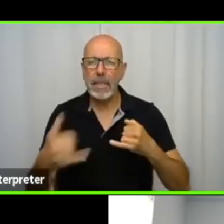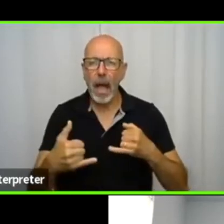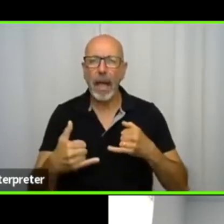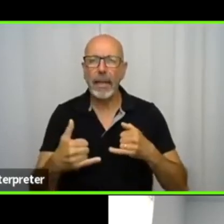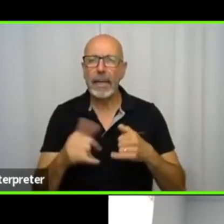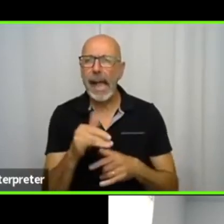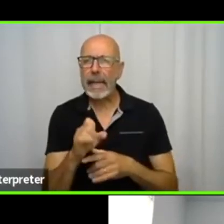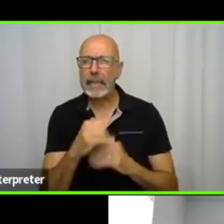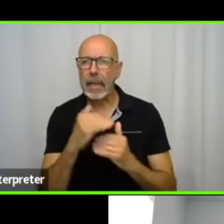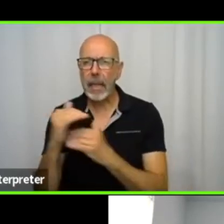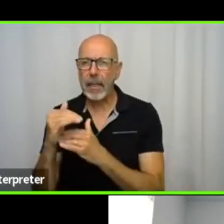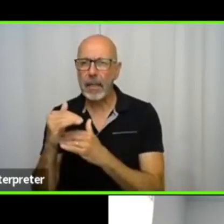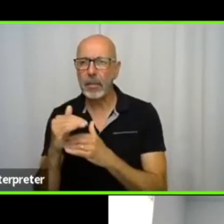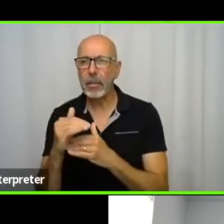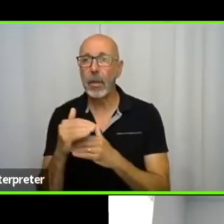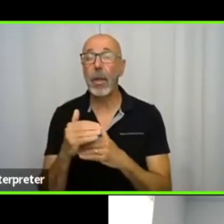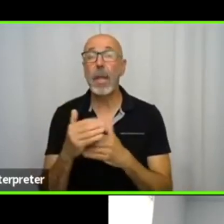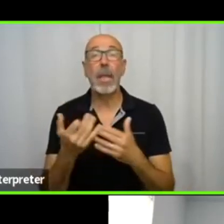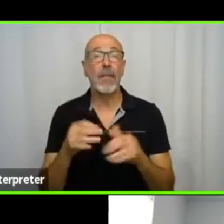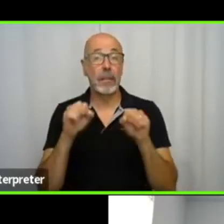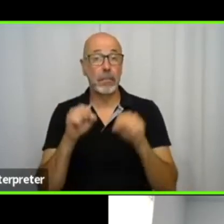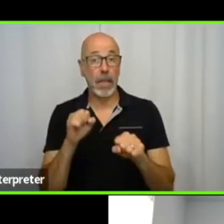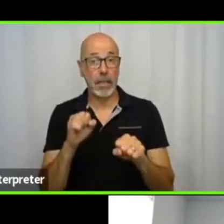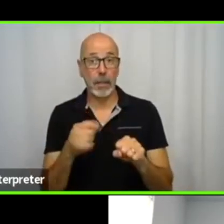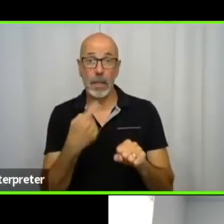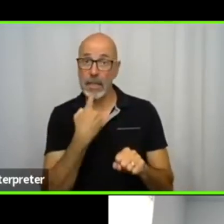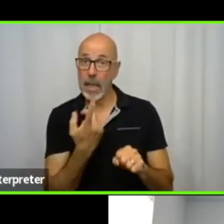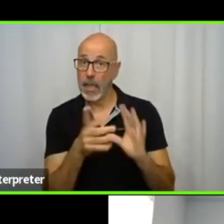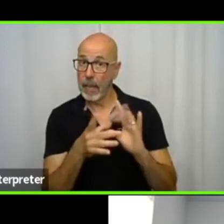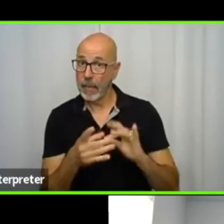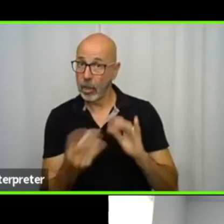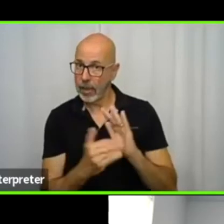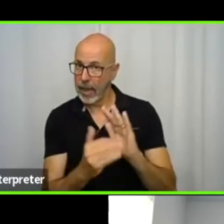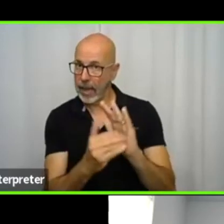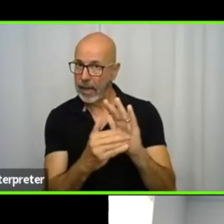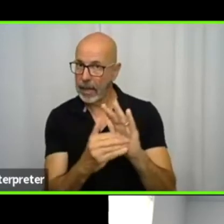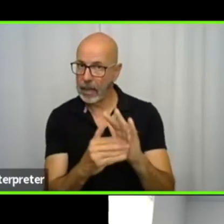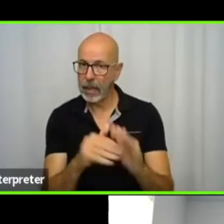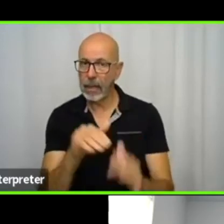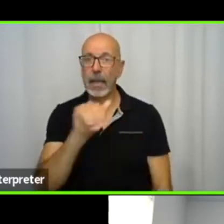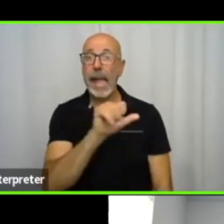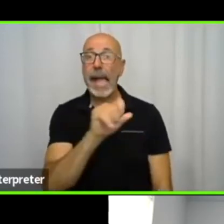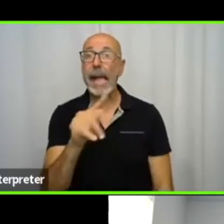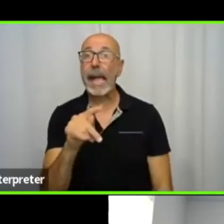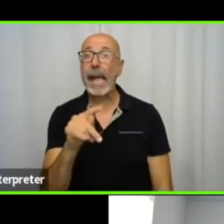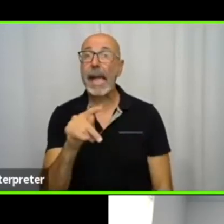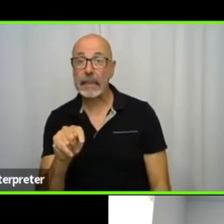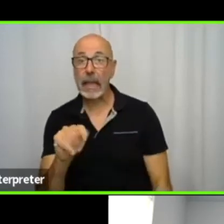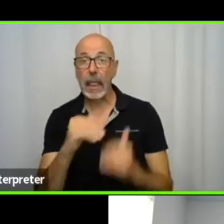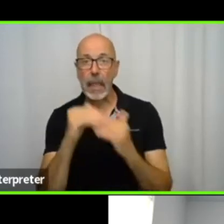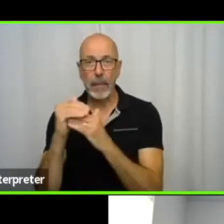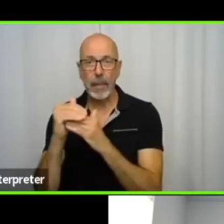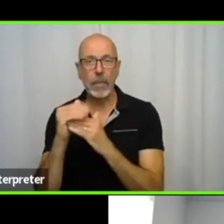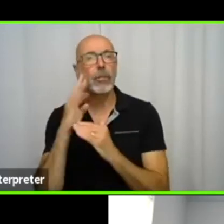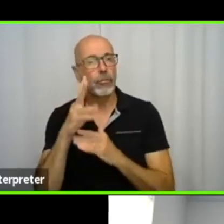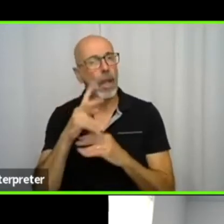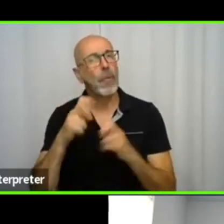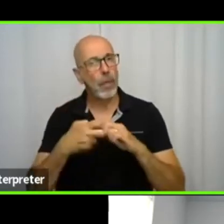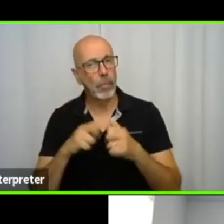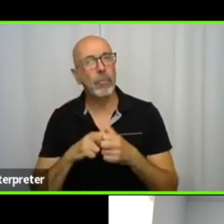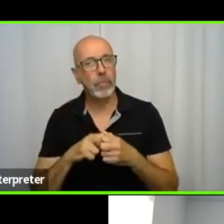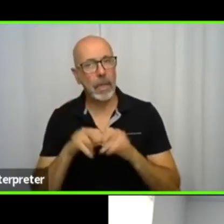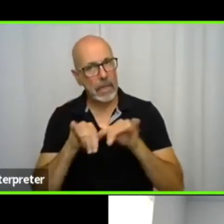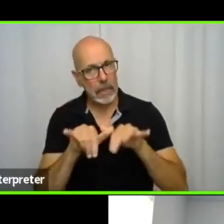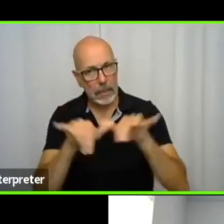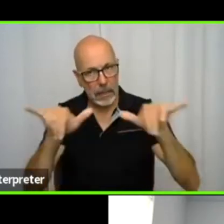think, wherever there's possible to kind of reiterate that message that, asset limits, create a lot of problems and that, systemic reform